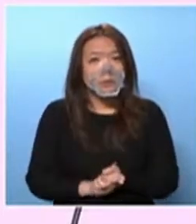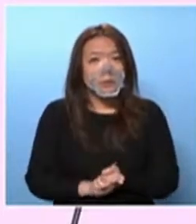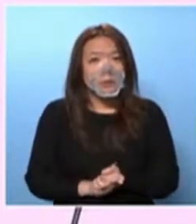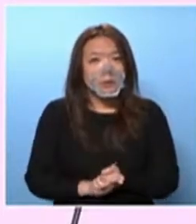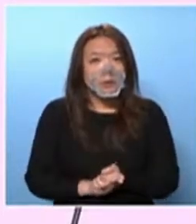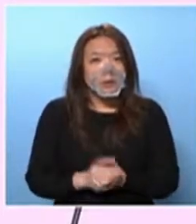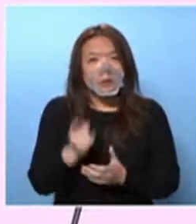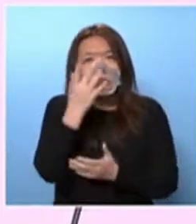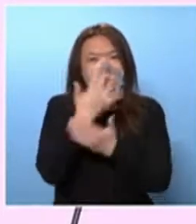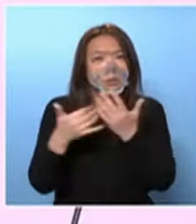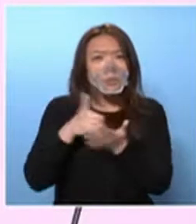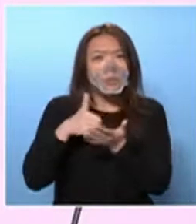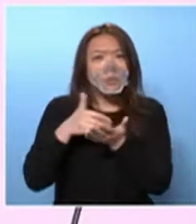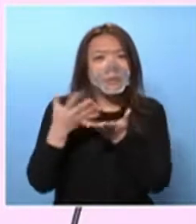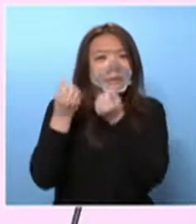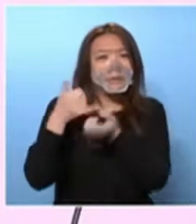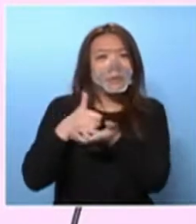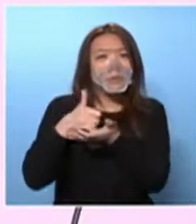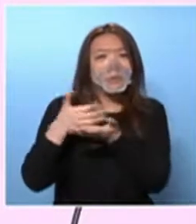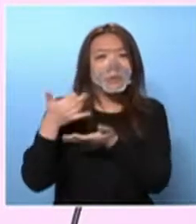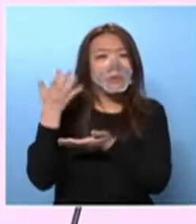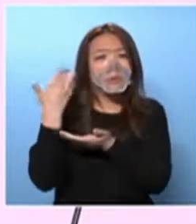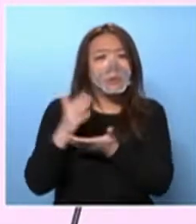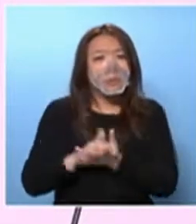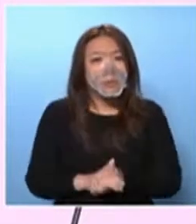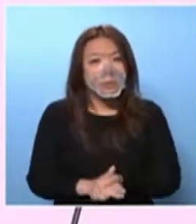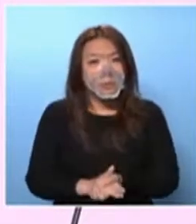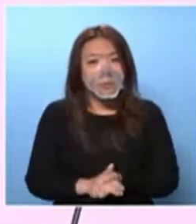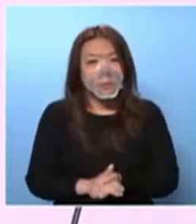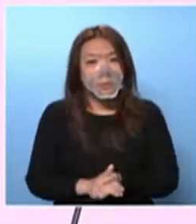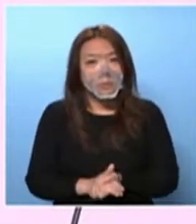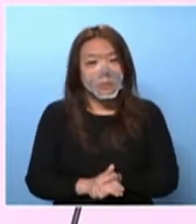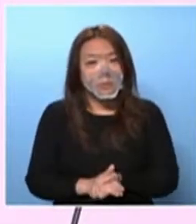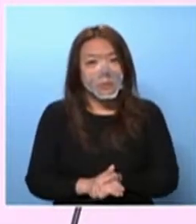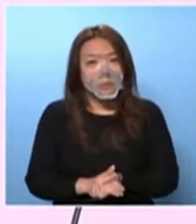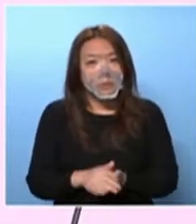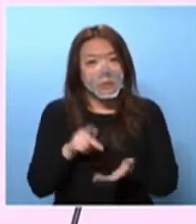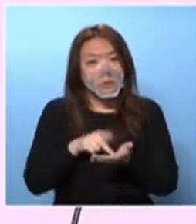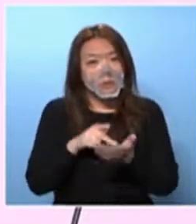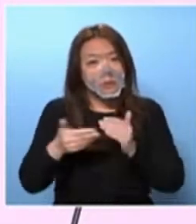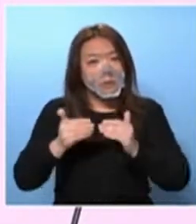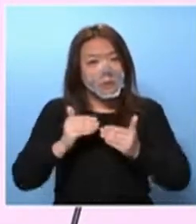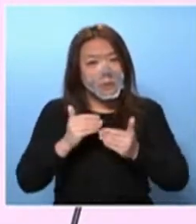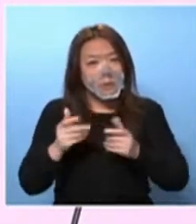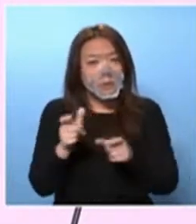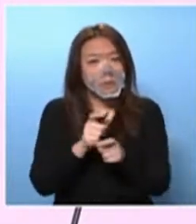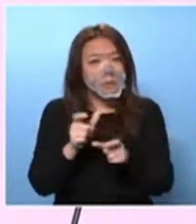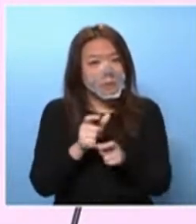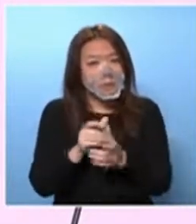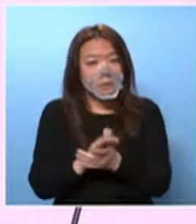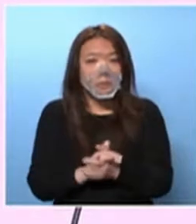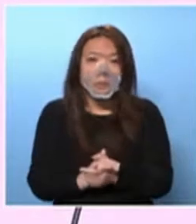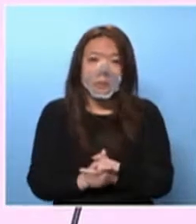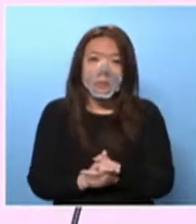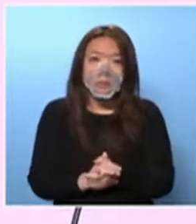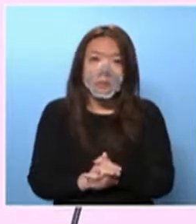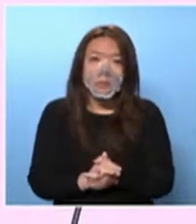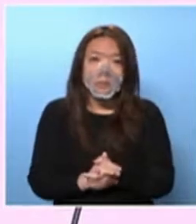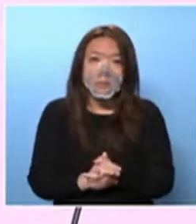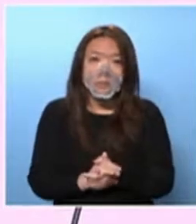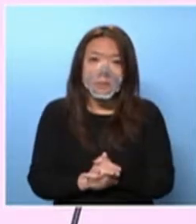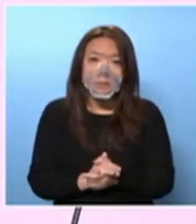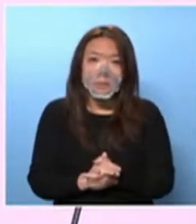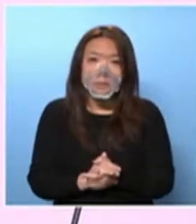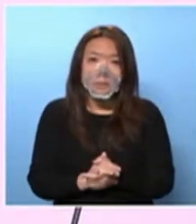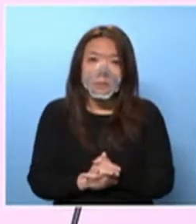the fundraising needs of such enterprises. Bond markets. Bond markets not only facilitate medium and long-term